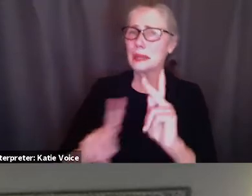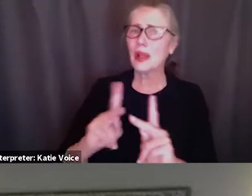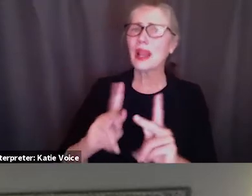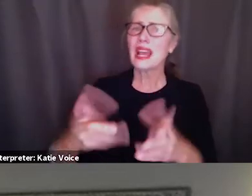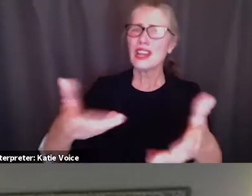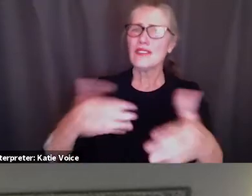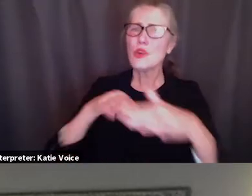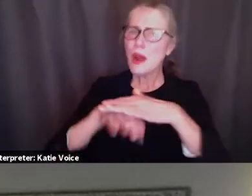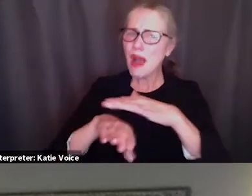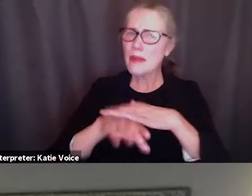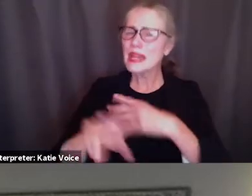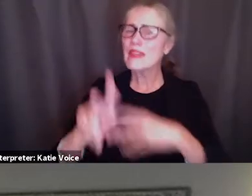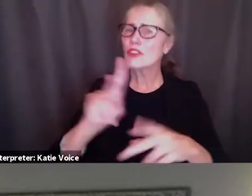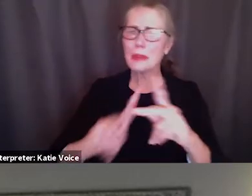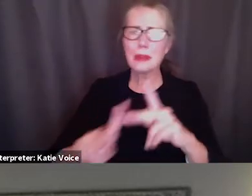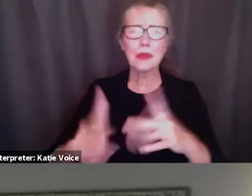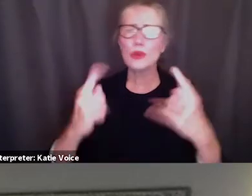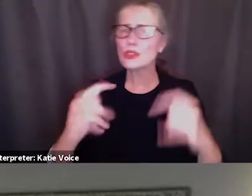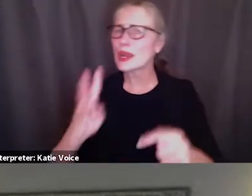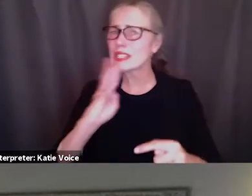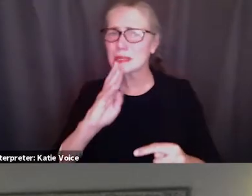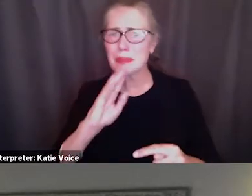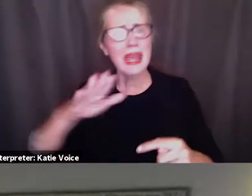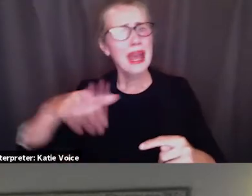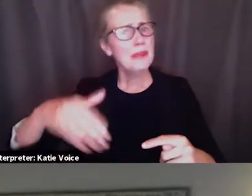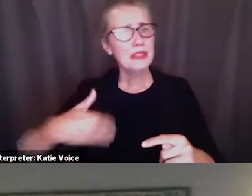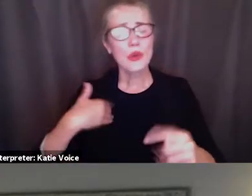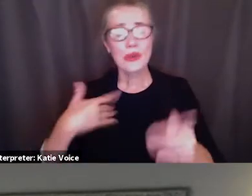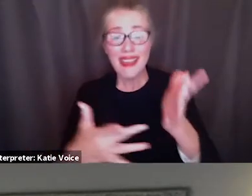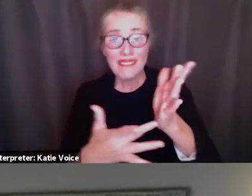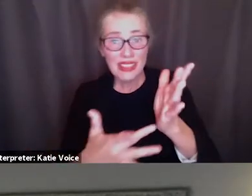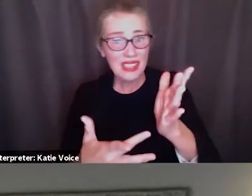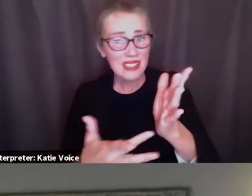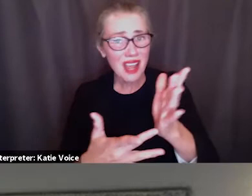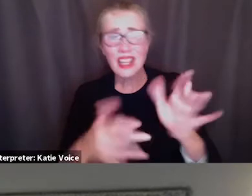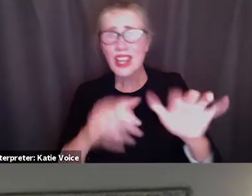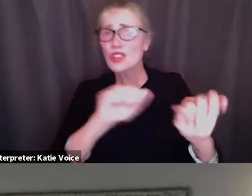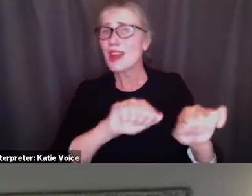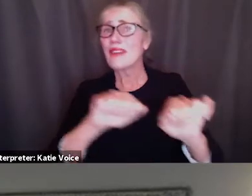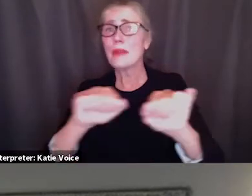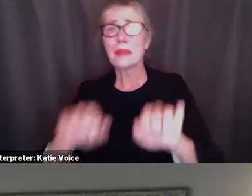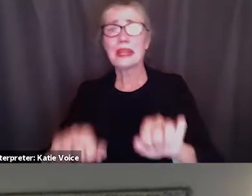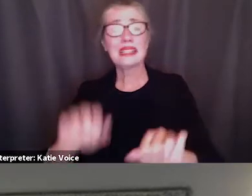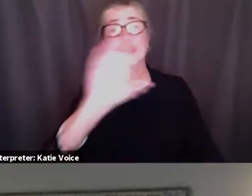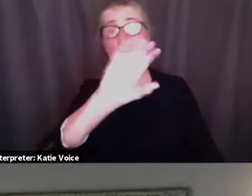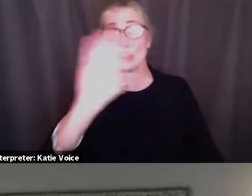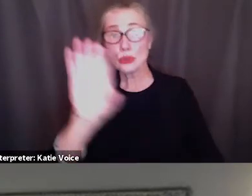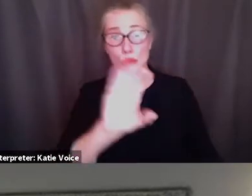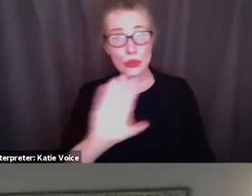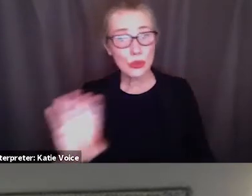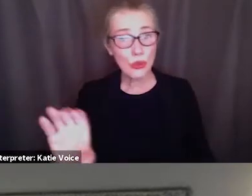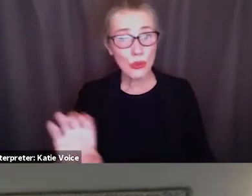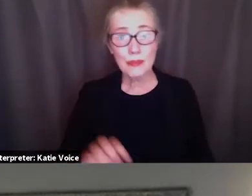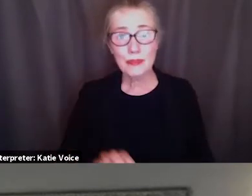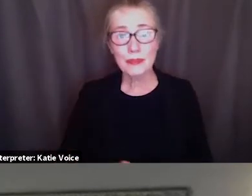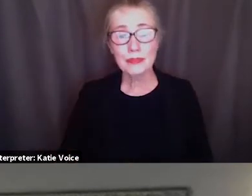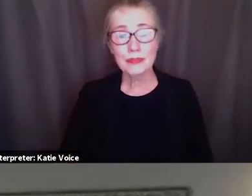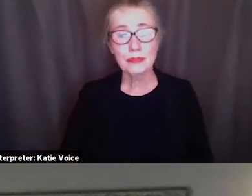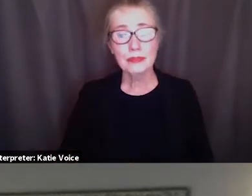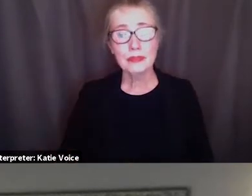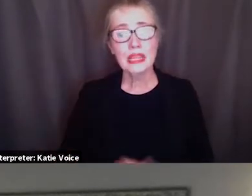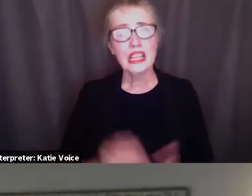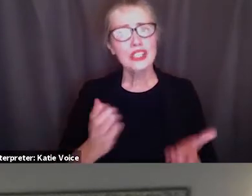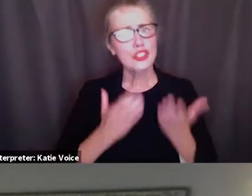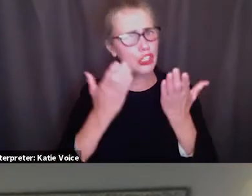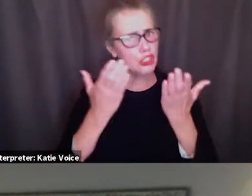don't have the technology or the ability to just do a Zoom. One thing you could do would